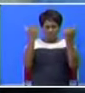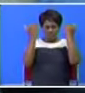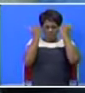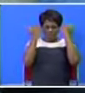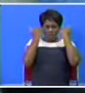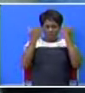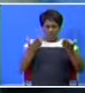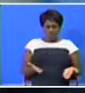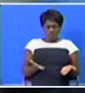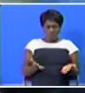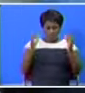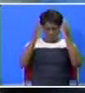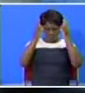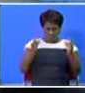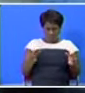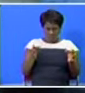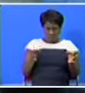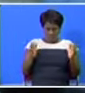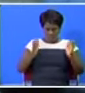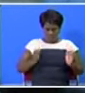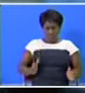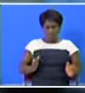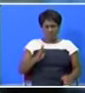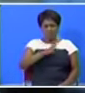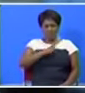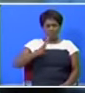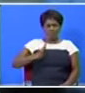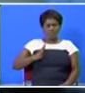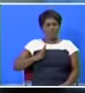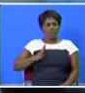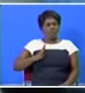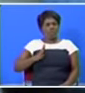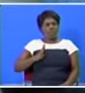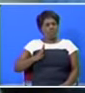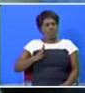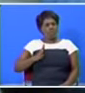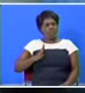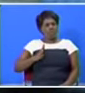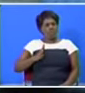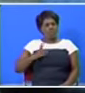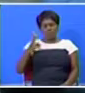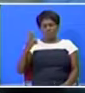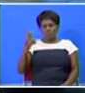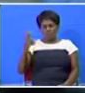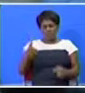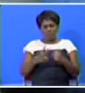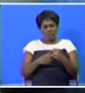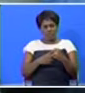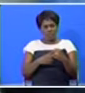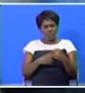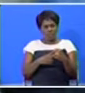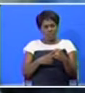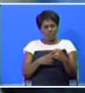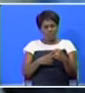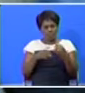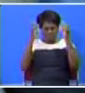pushed, the decision of the response tribunal made on 8th June 2017, in complaint 79 of 2017,